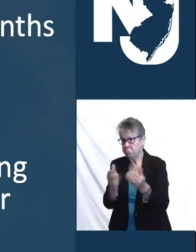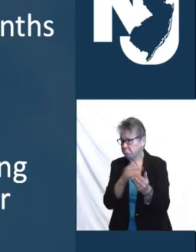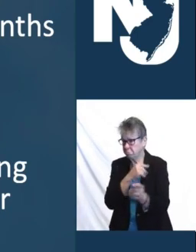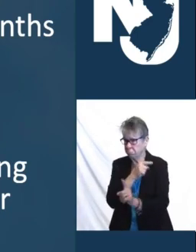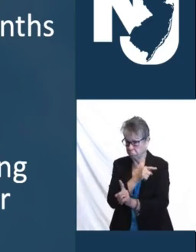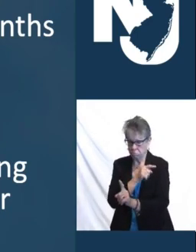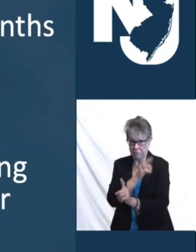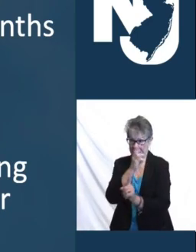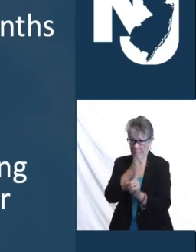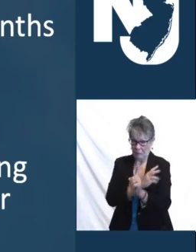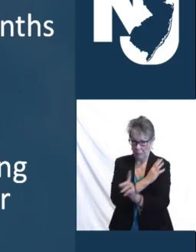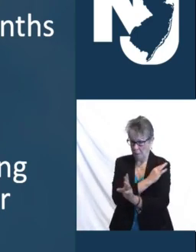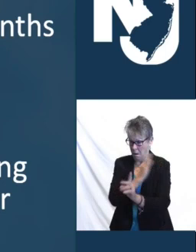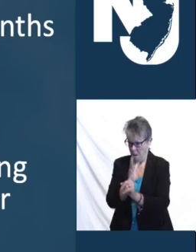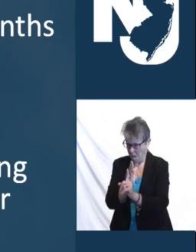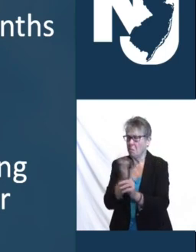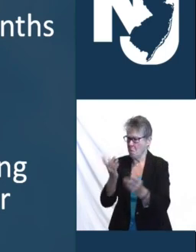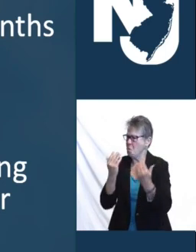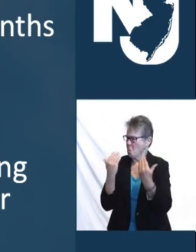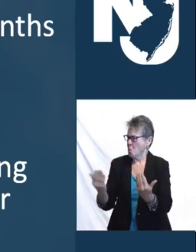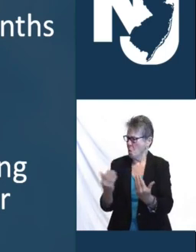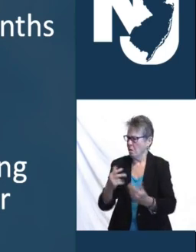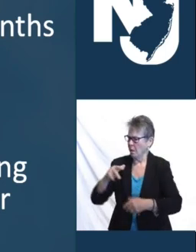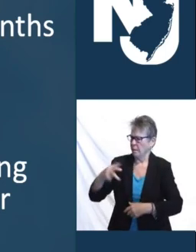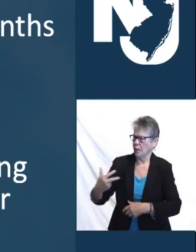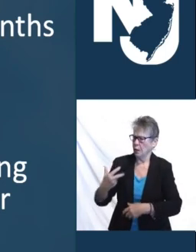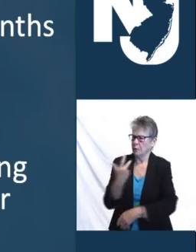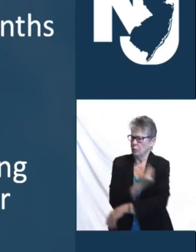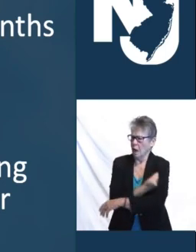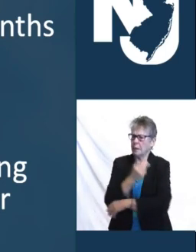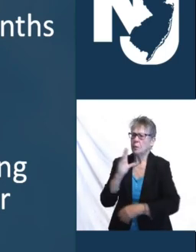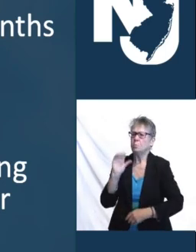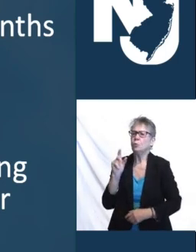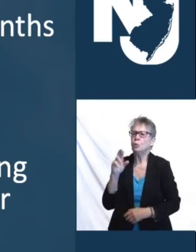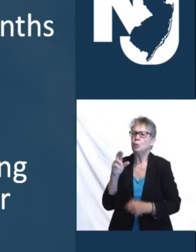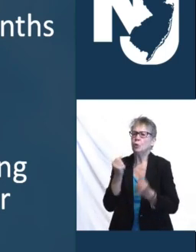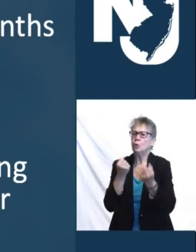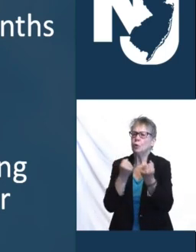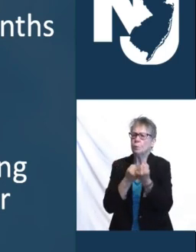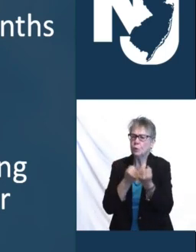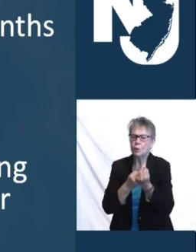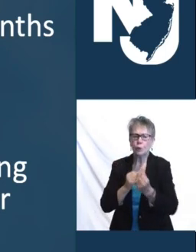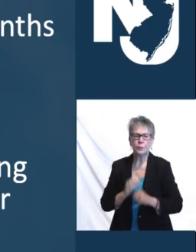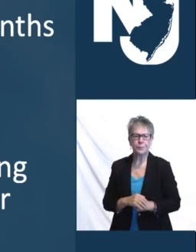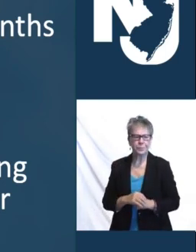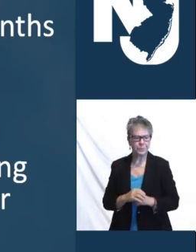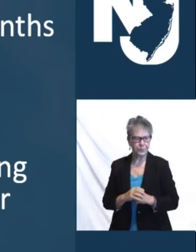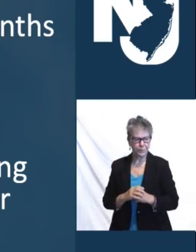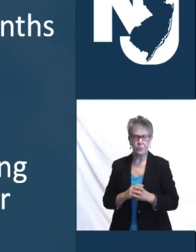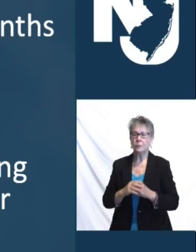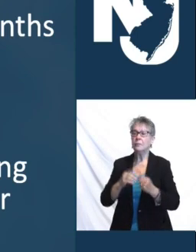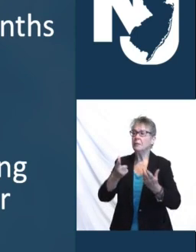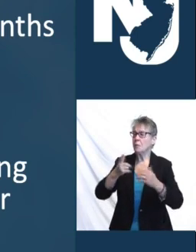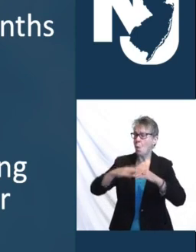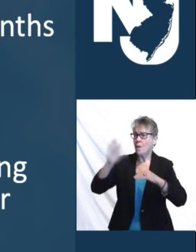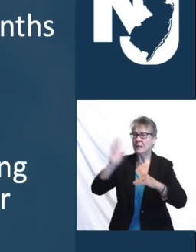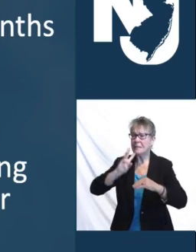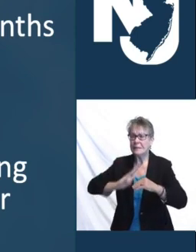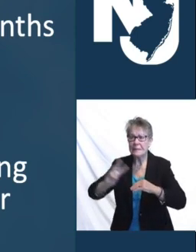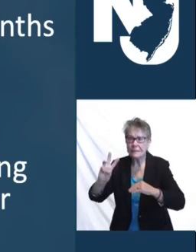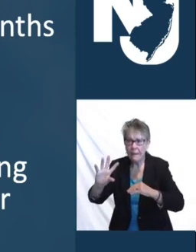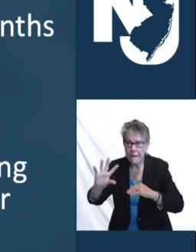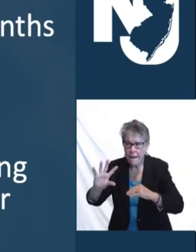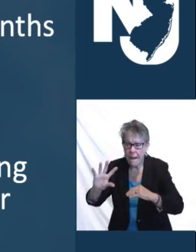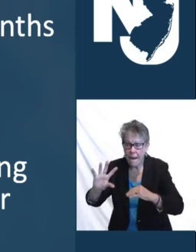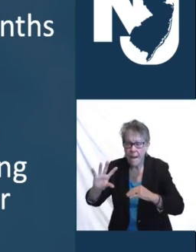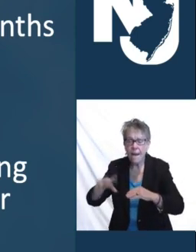get a booster. If you're 18 years of age or over, you're at higher risk because of